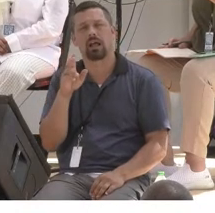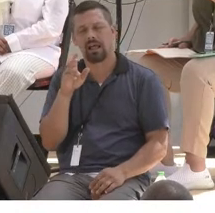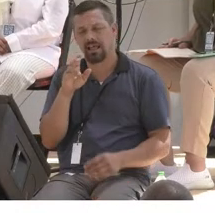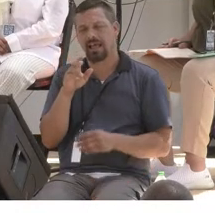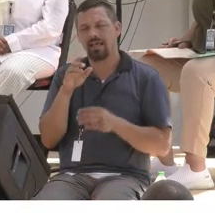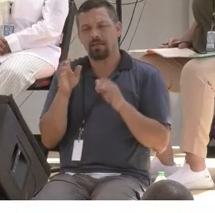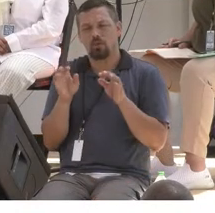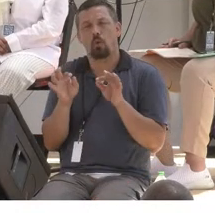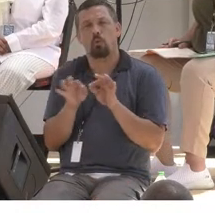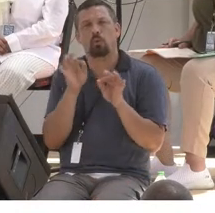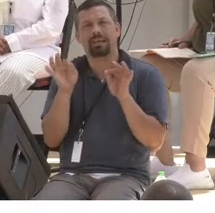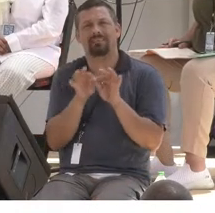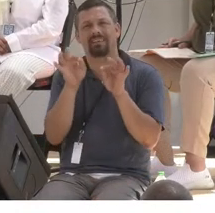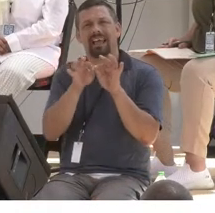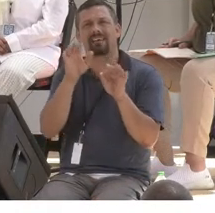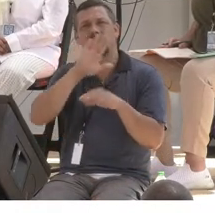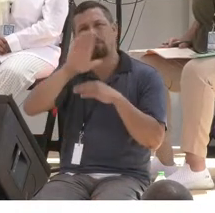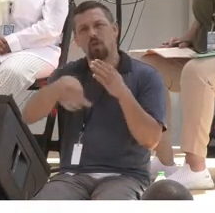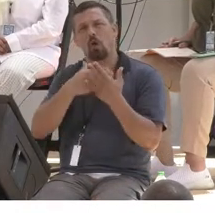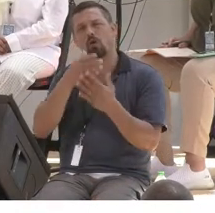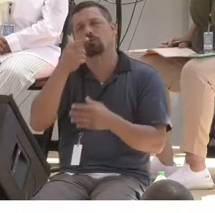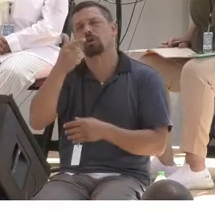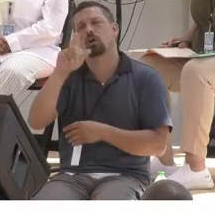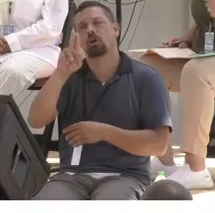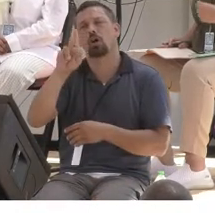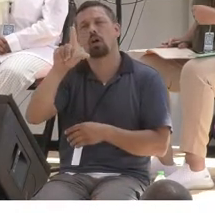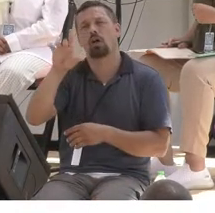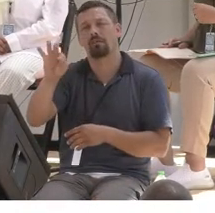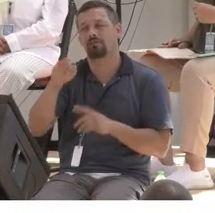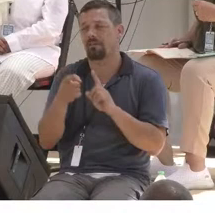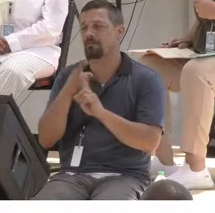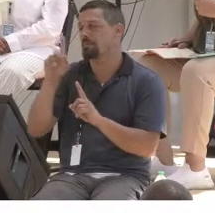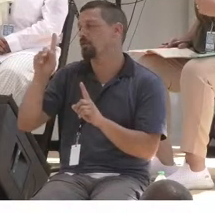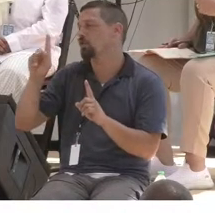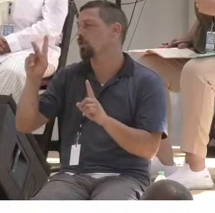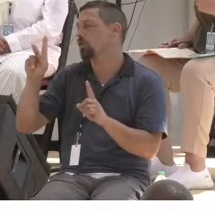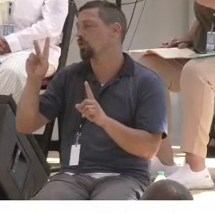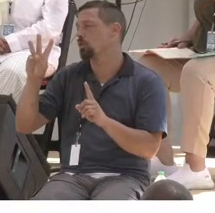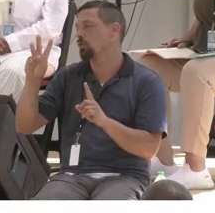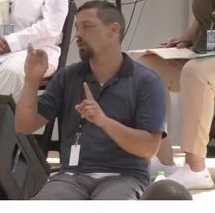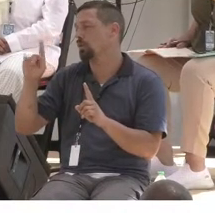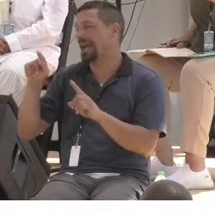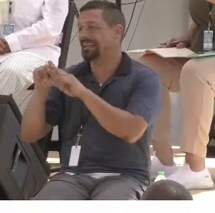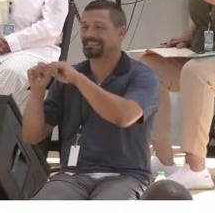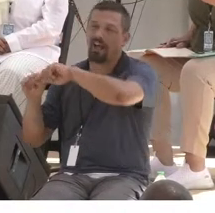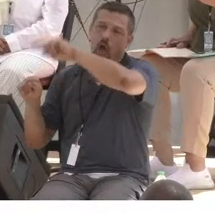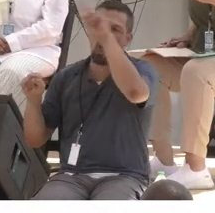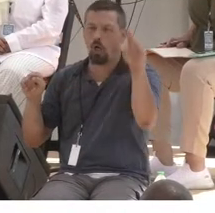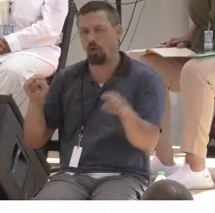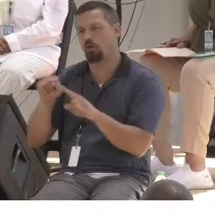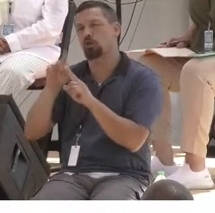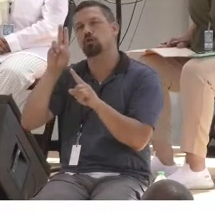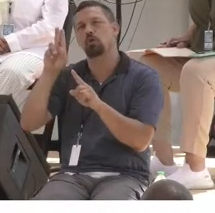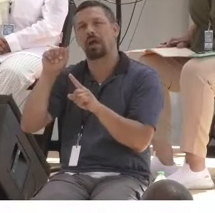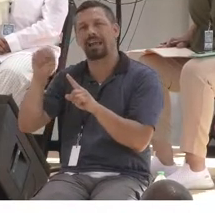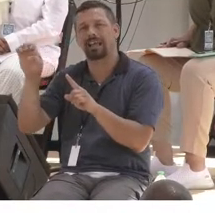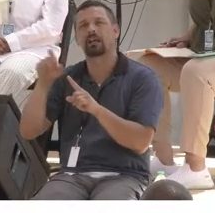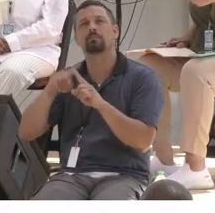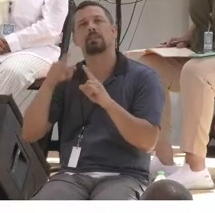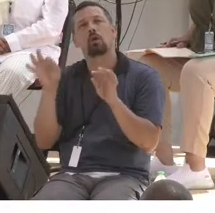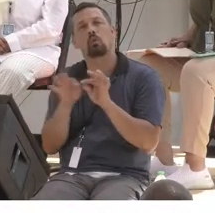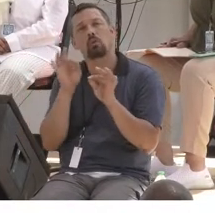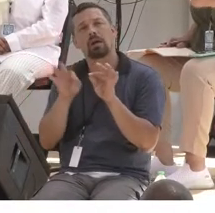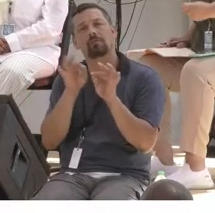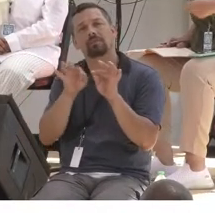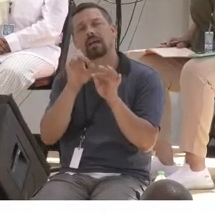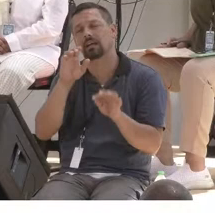weaving of the whole of the Gulf from Kuwait to the UAE. You'll also see khus weaving, the weaving of